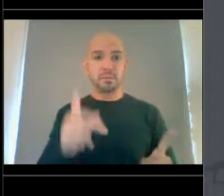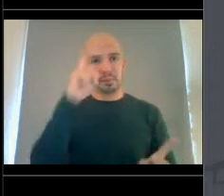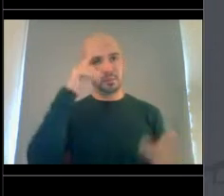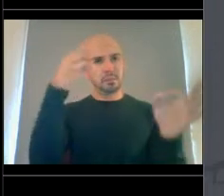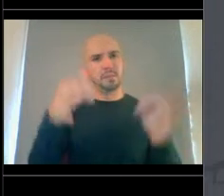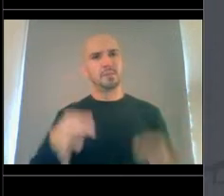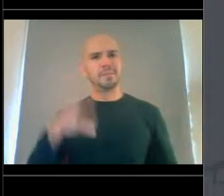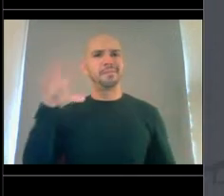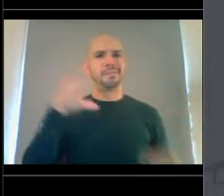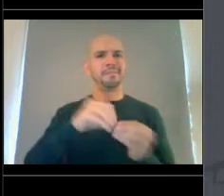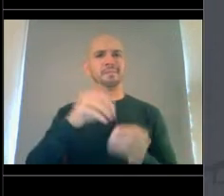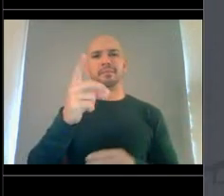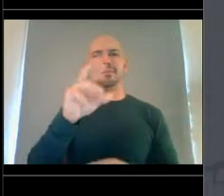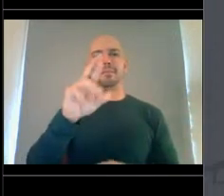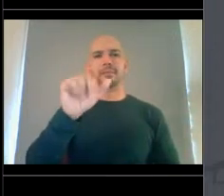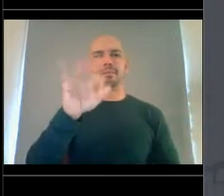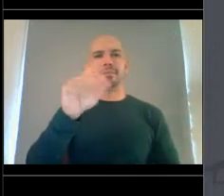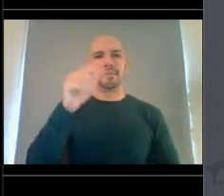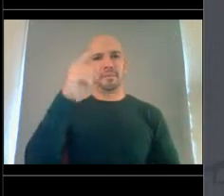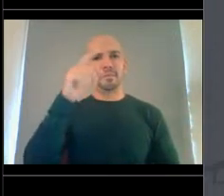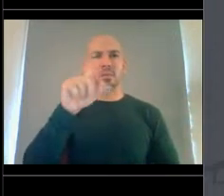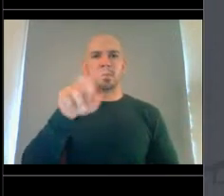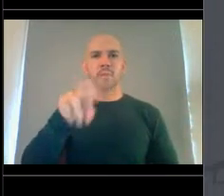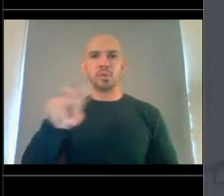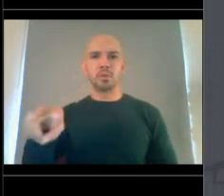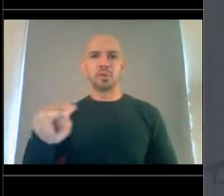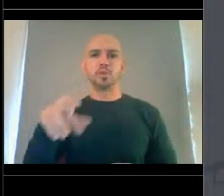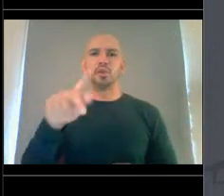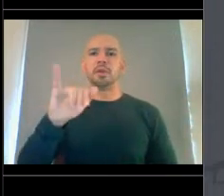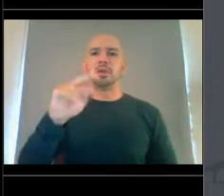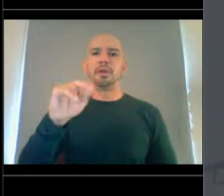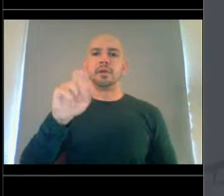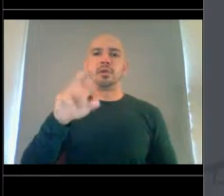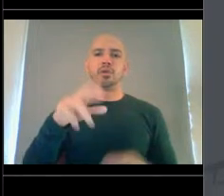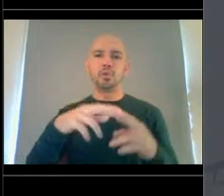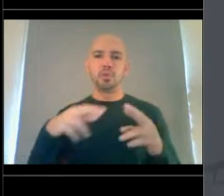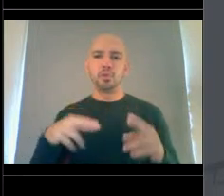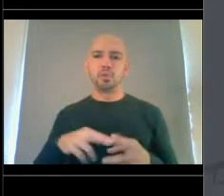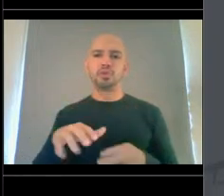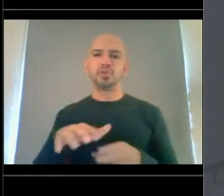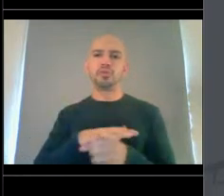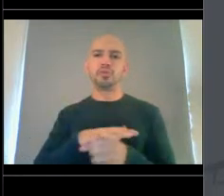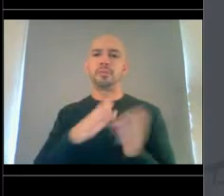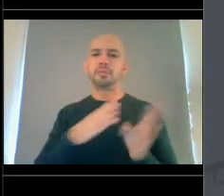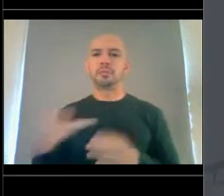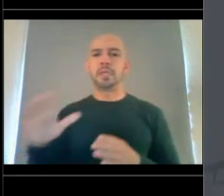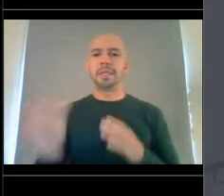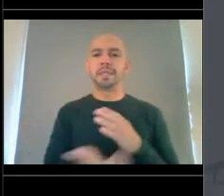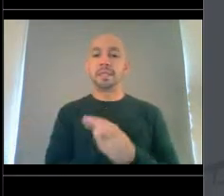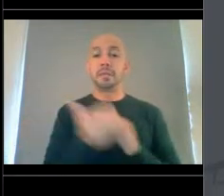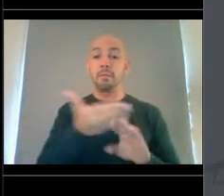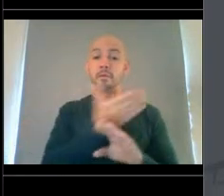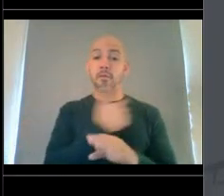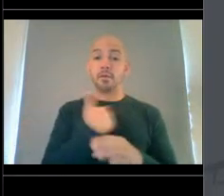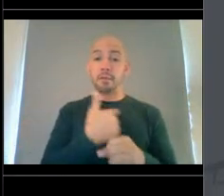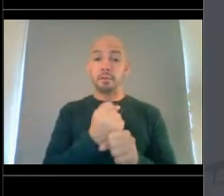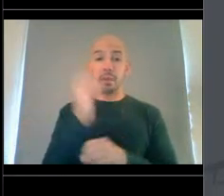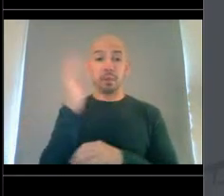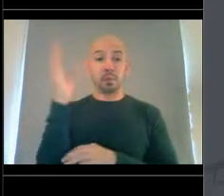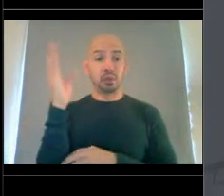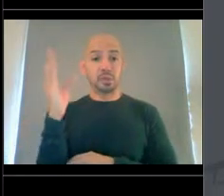draft 2022 i'm in a regional transportation strategic plan addendum before jumping into the presentation i'd like